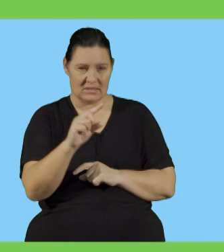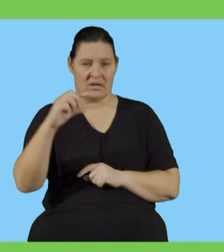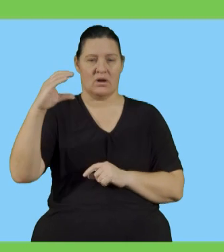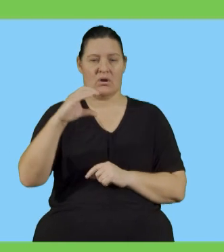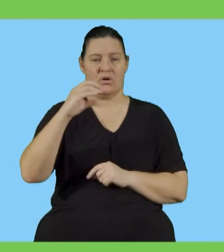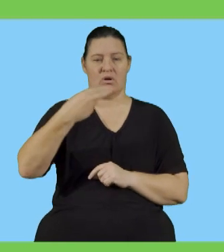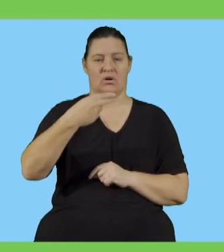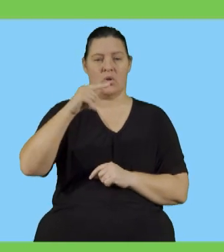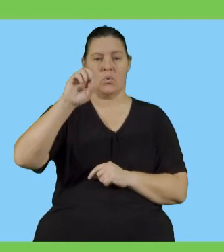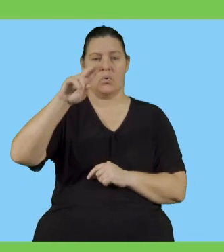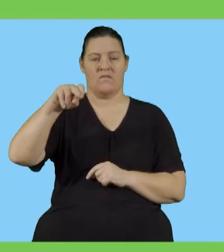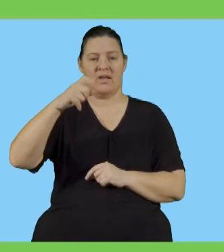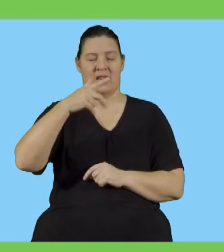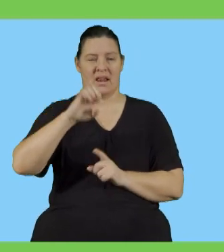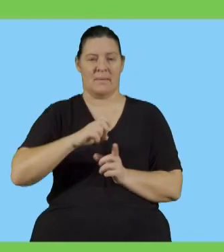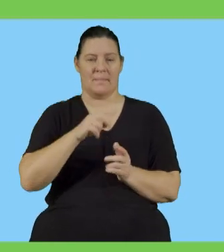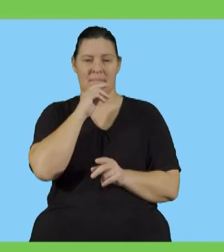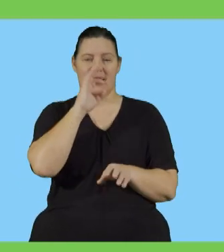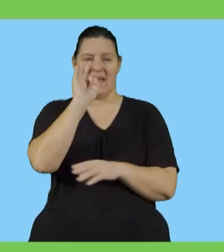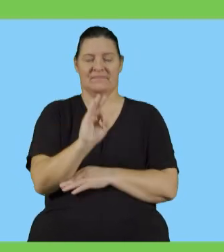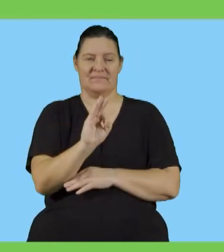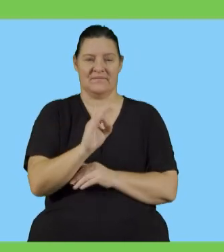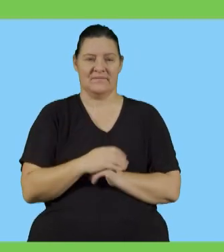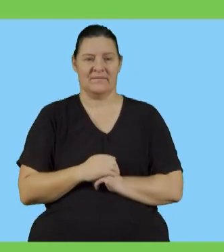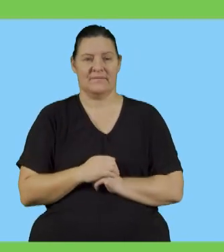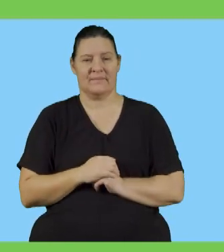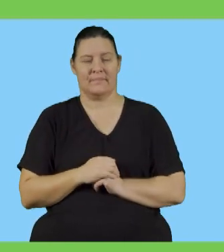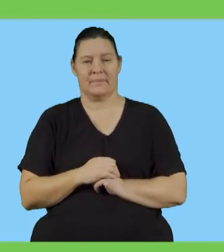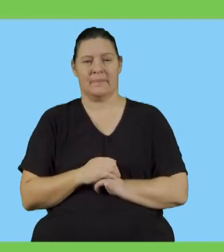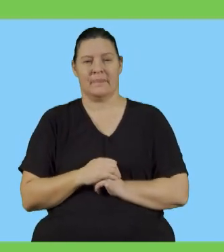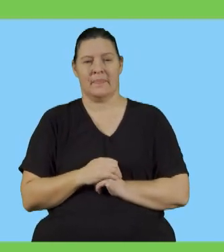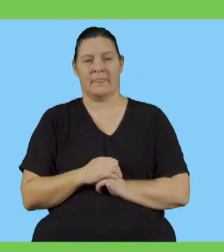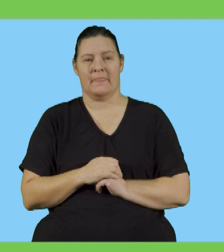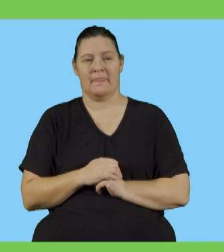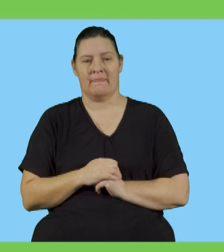is chlorophyll. Yes, so 2.1 is